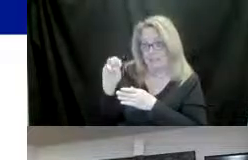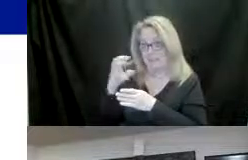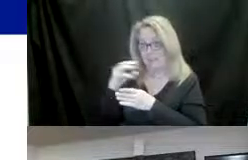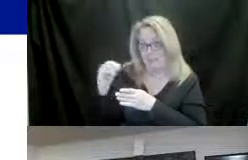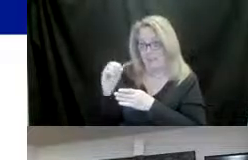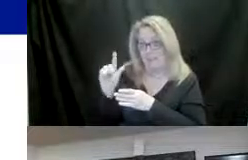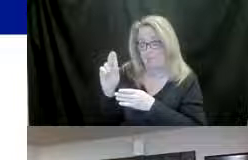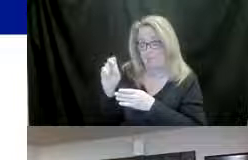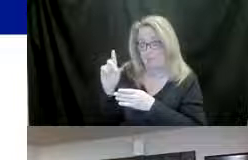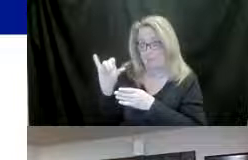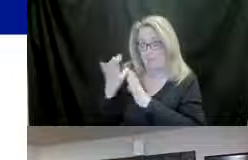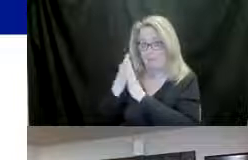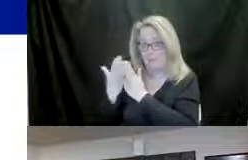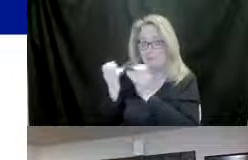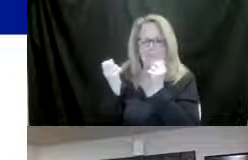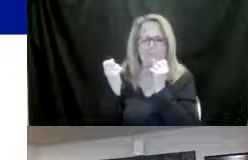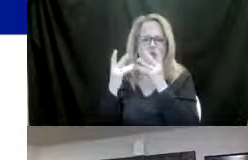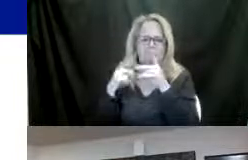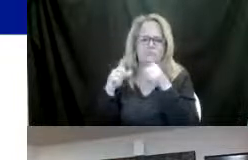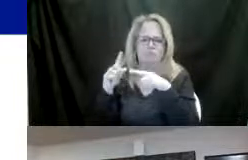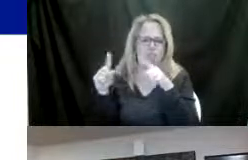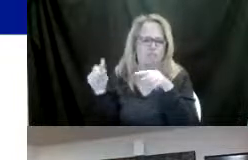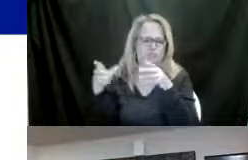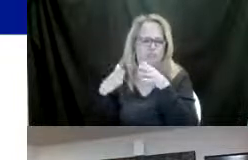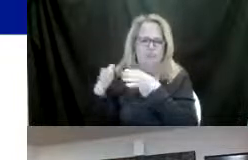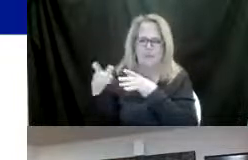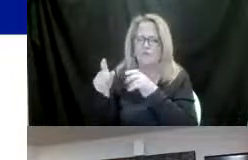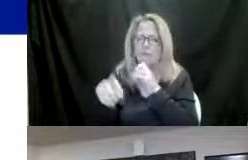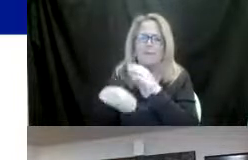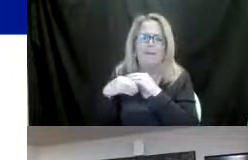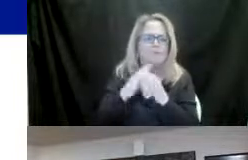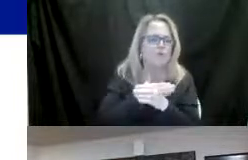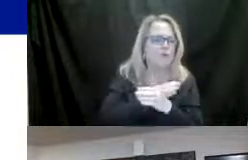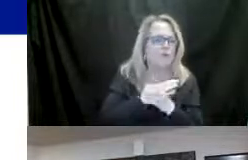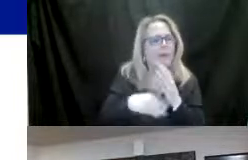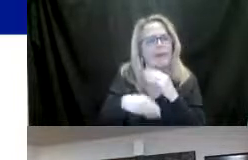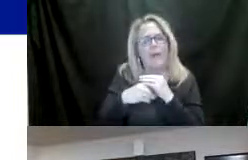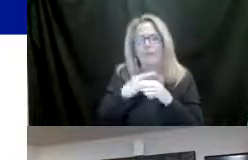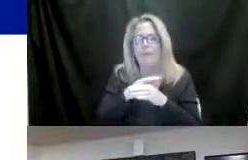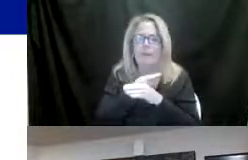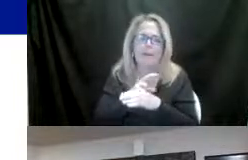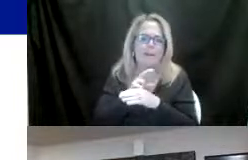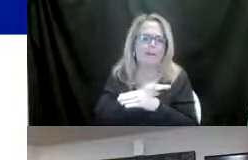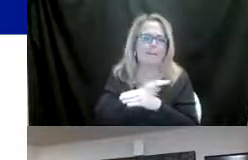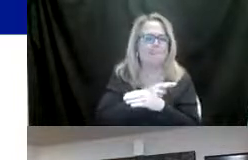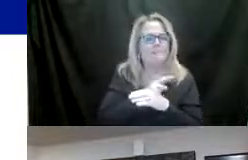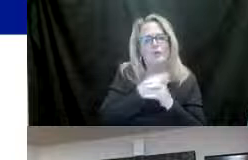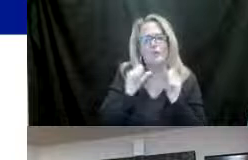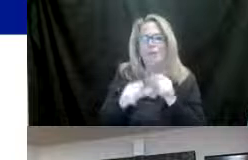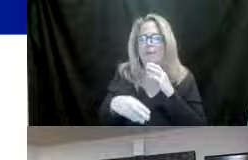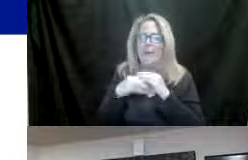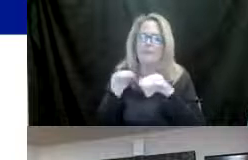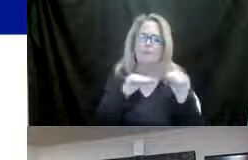of different ideas of ways that you can add song, and you can add rhymes, and you can add move together things,